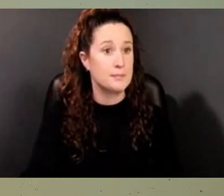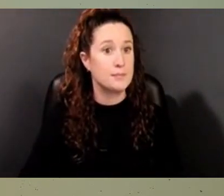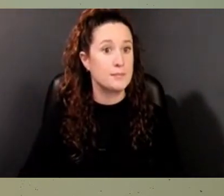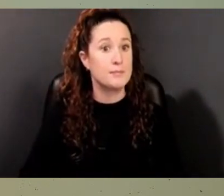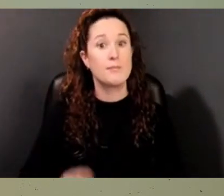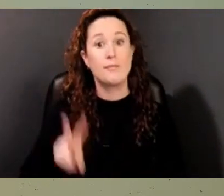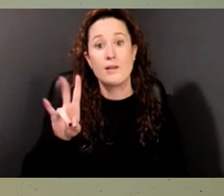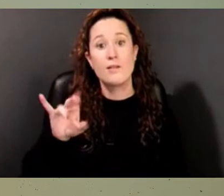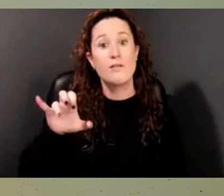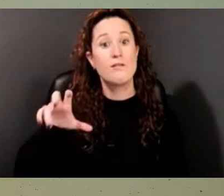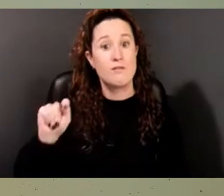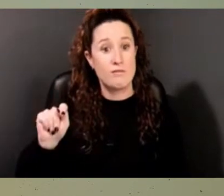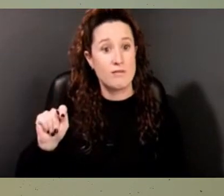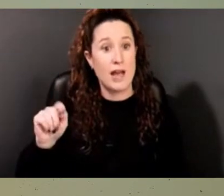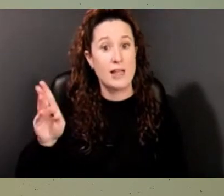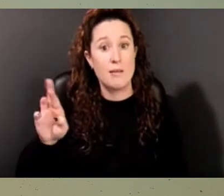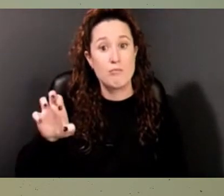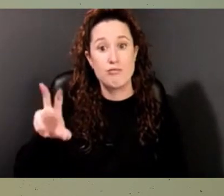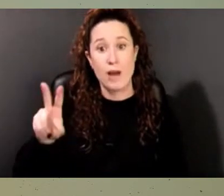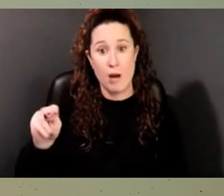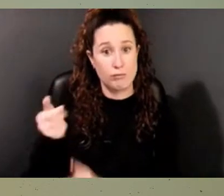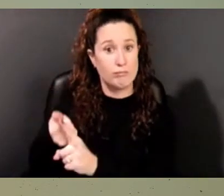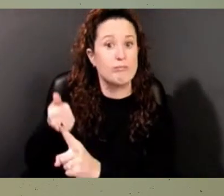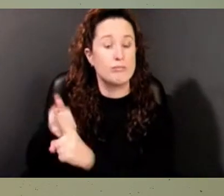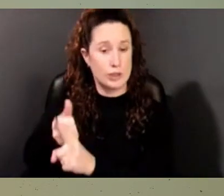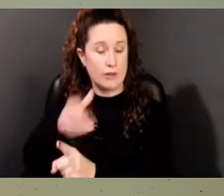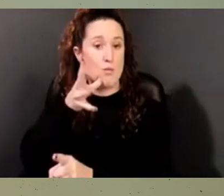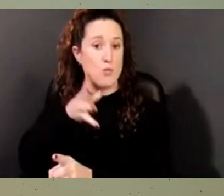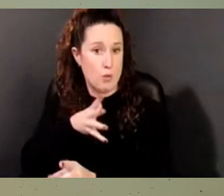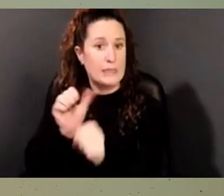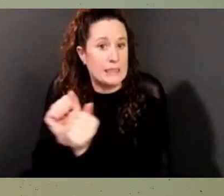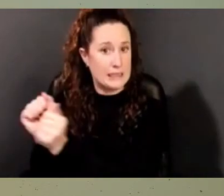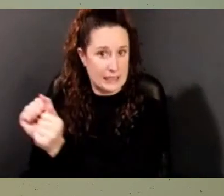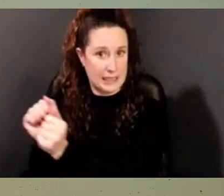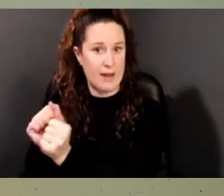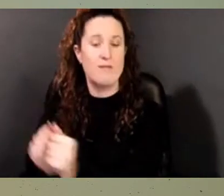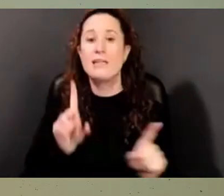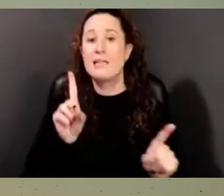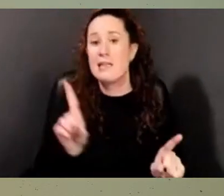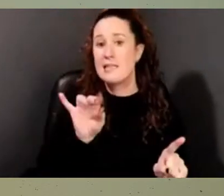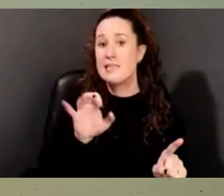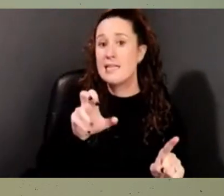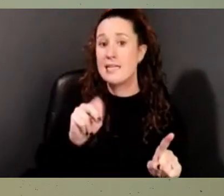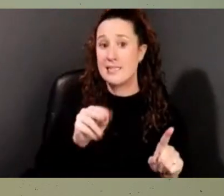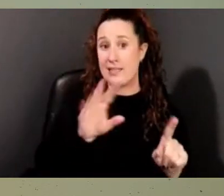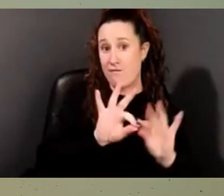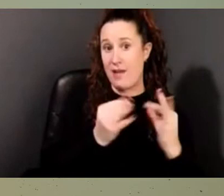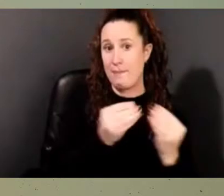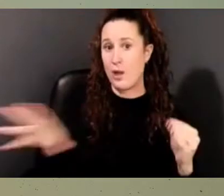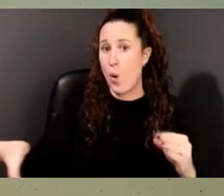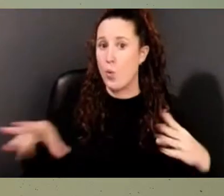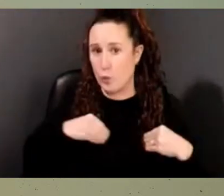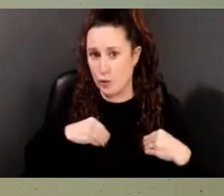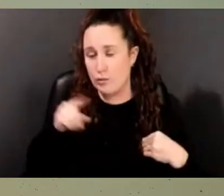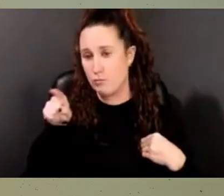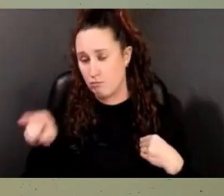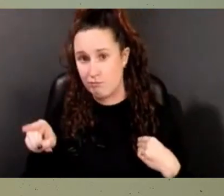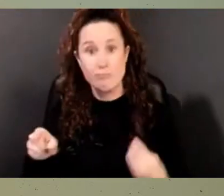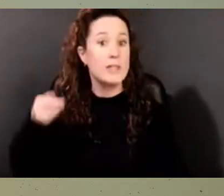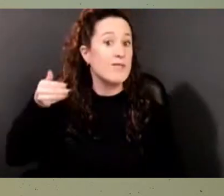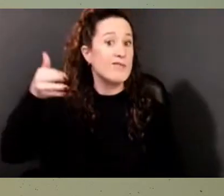Violet Brown was an enslaved woman who was owned by the Dickinson family, and she was eventually freed